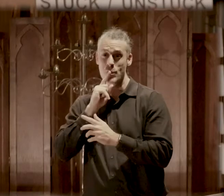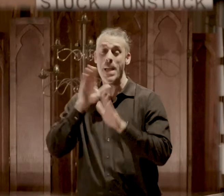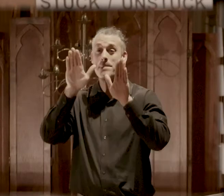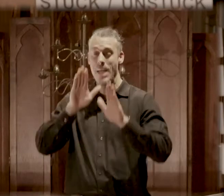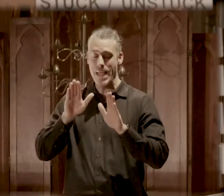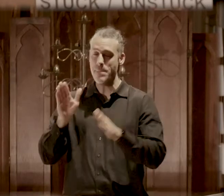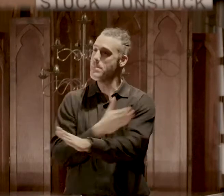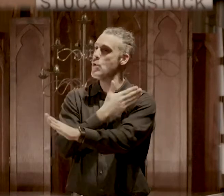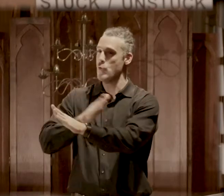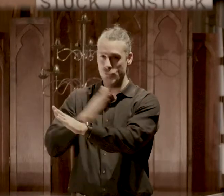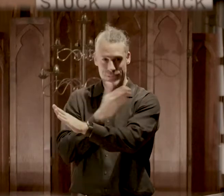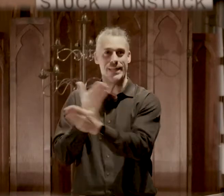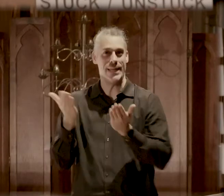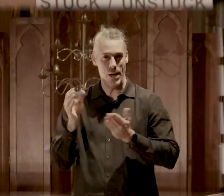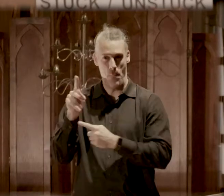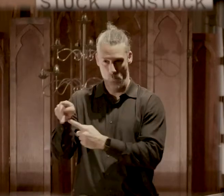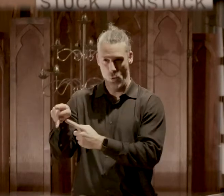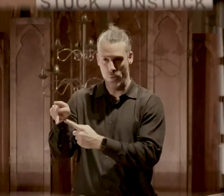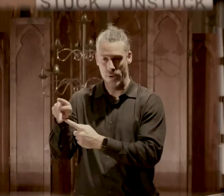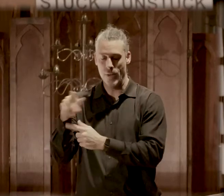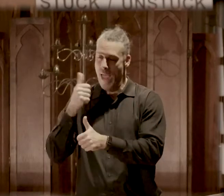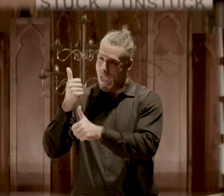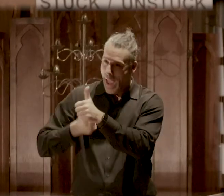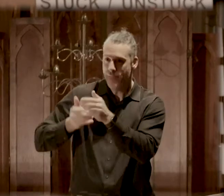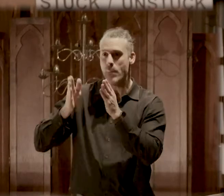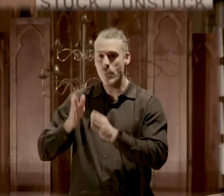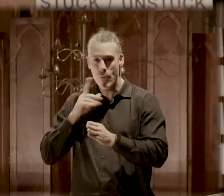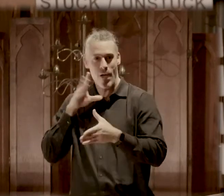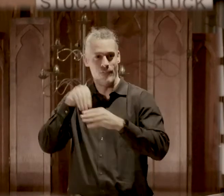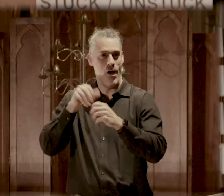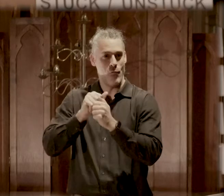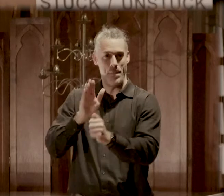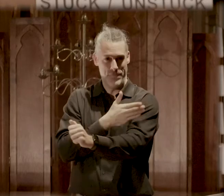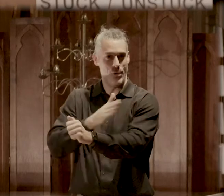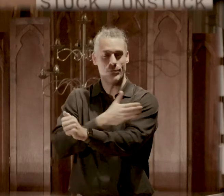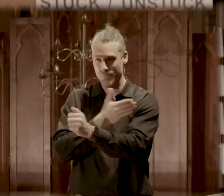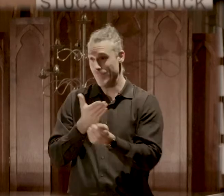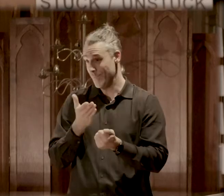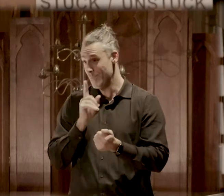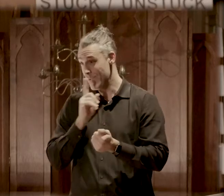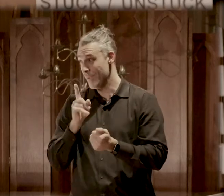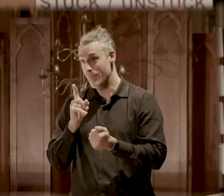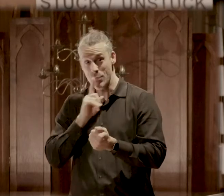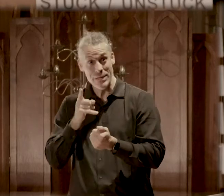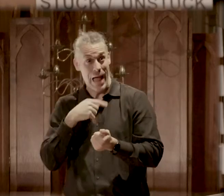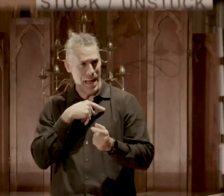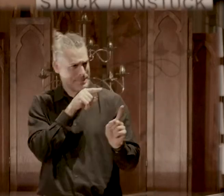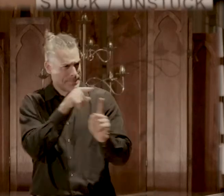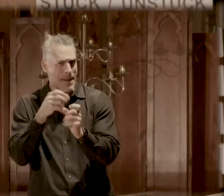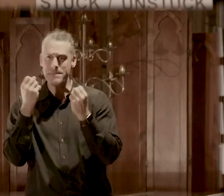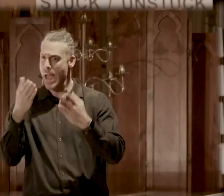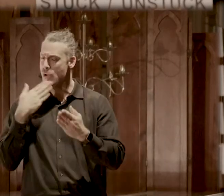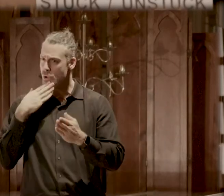there was this amazing music scene. There were just, every single person was in a band, and but they were